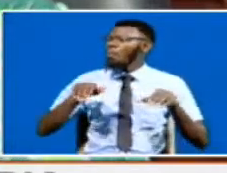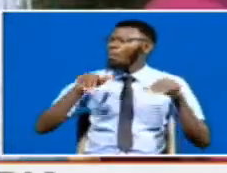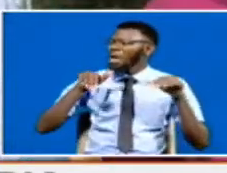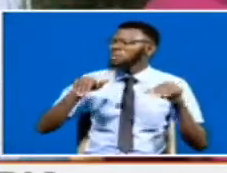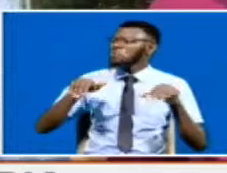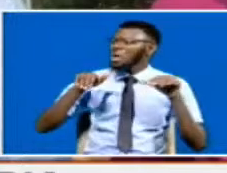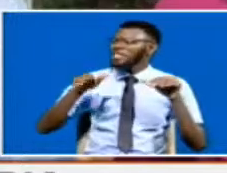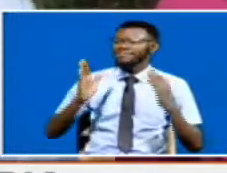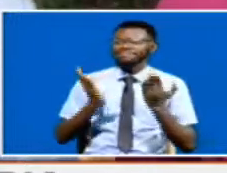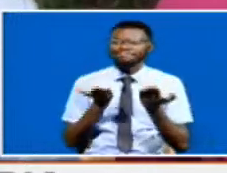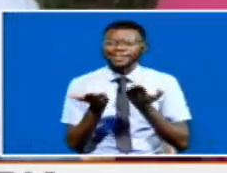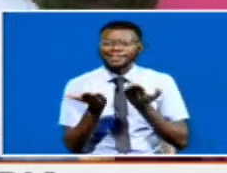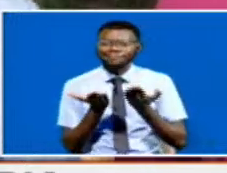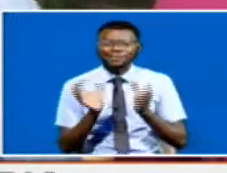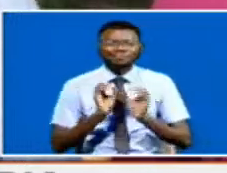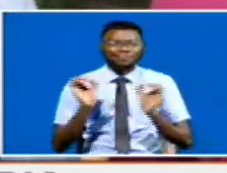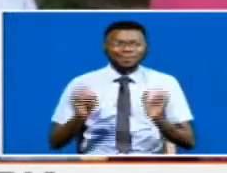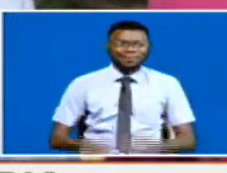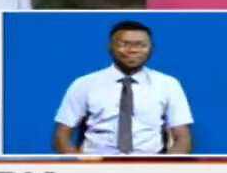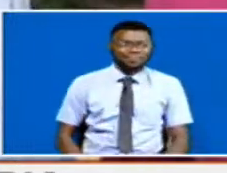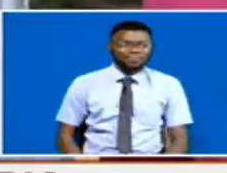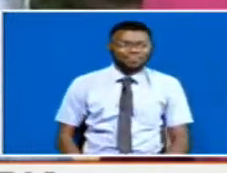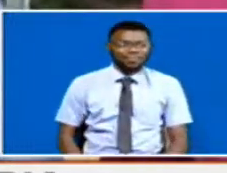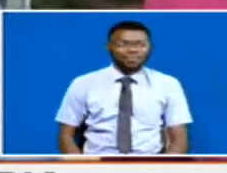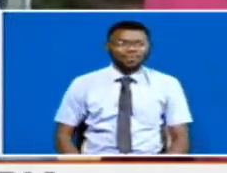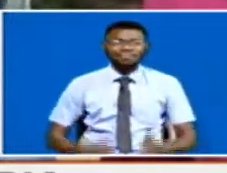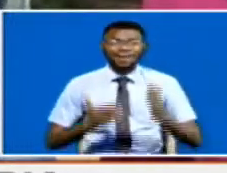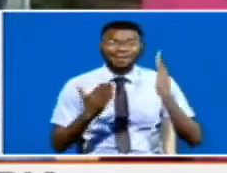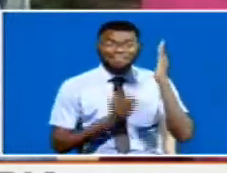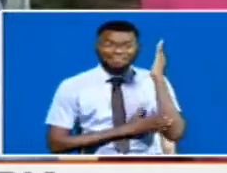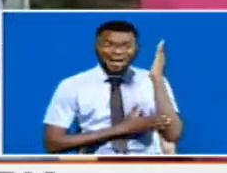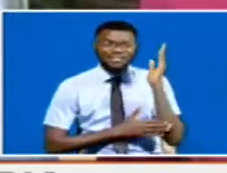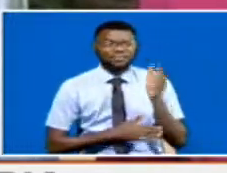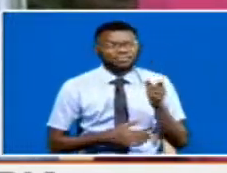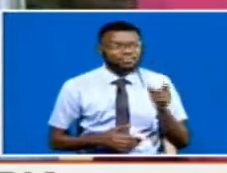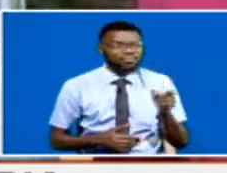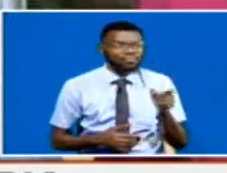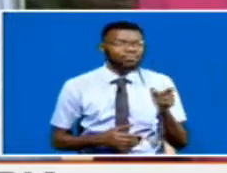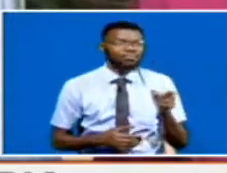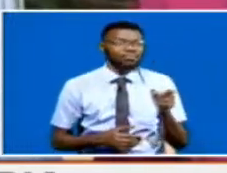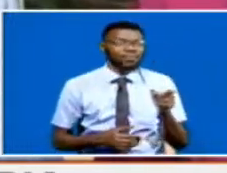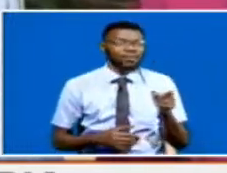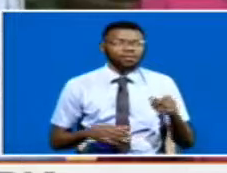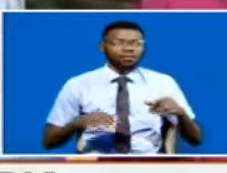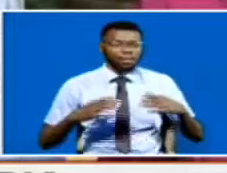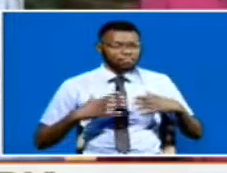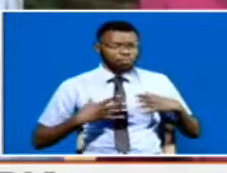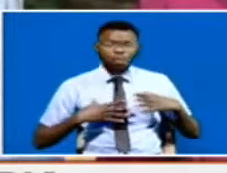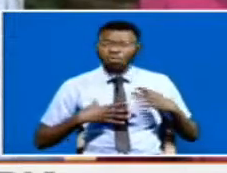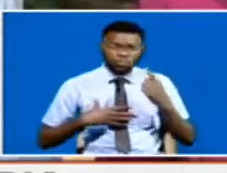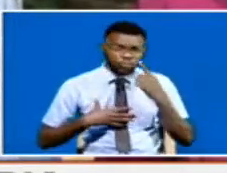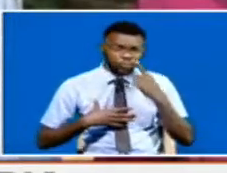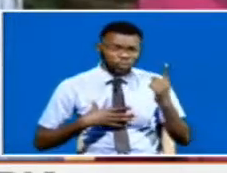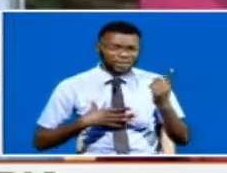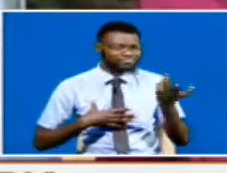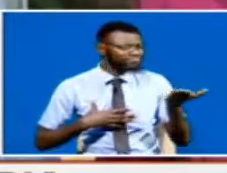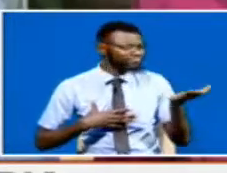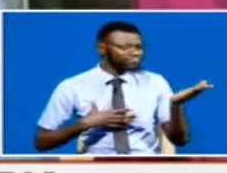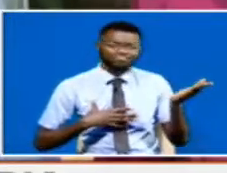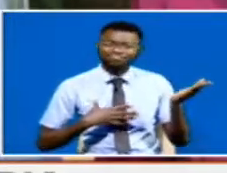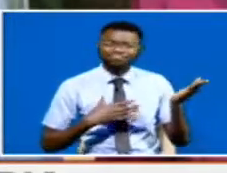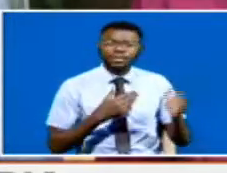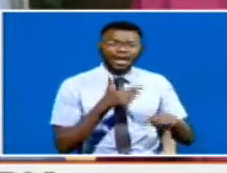that nurse. The most outrageous thing is the reaction and actions of the people you saw in that